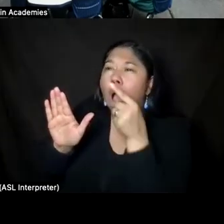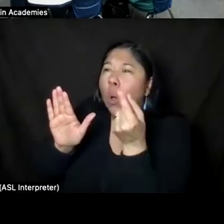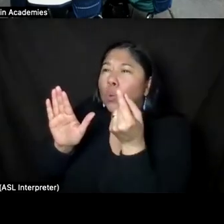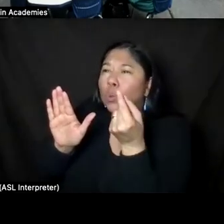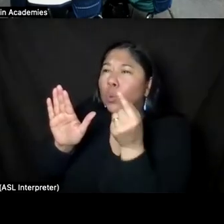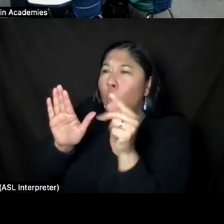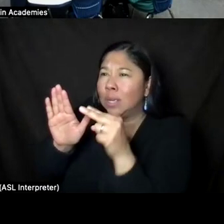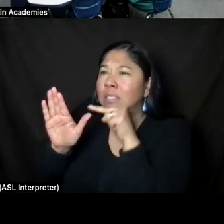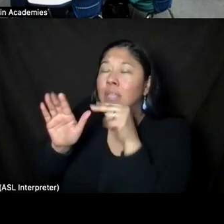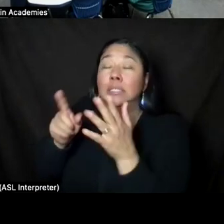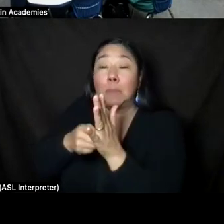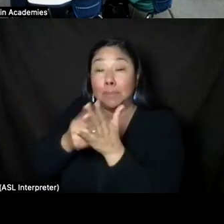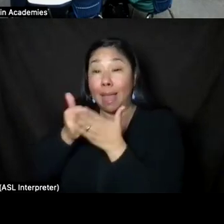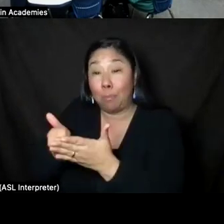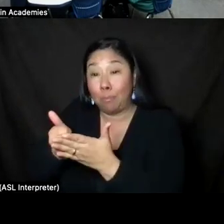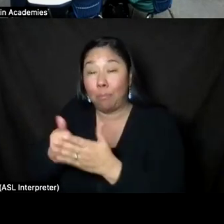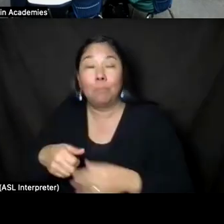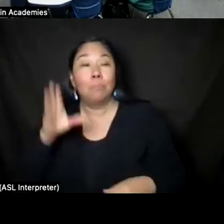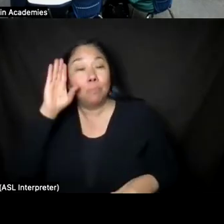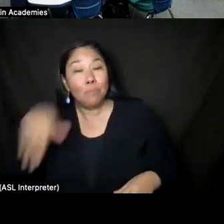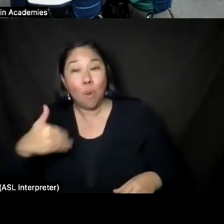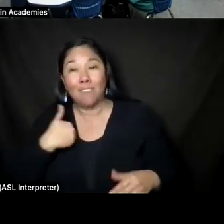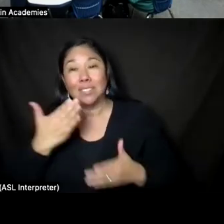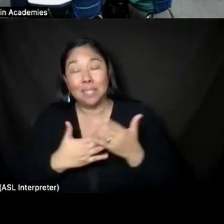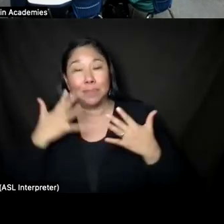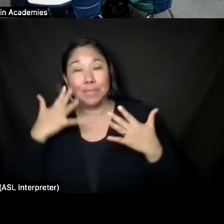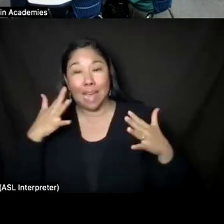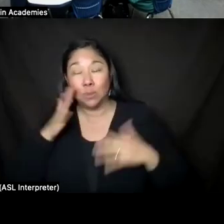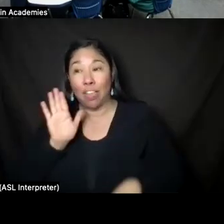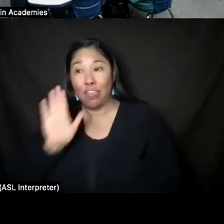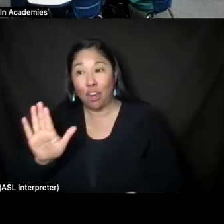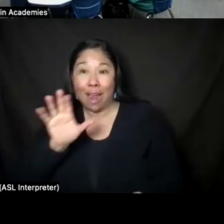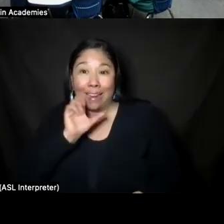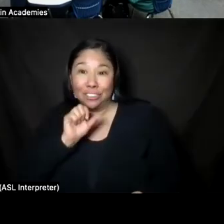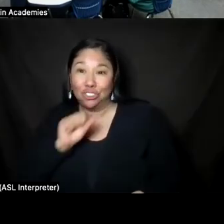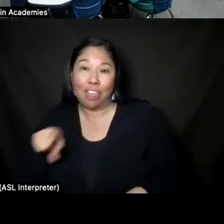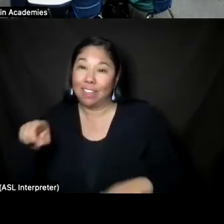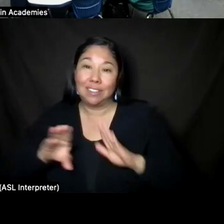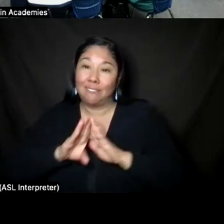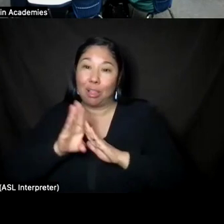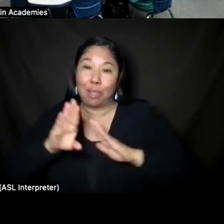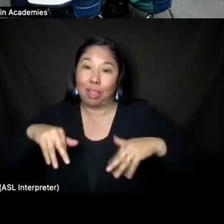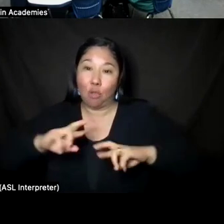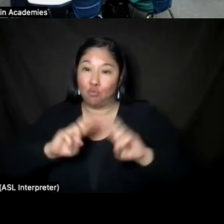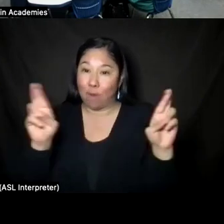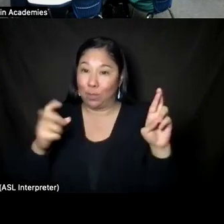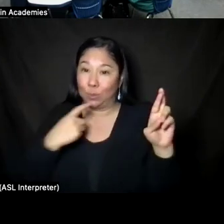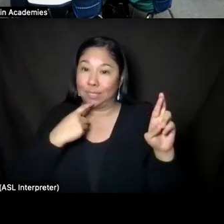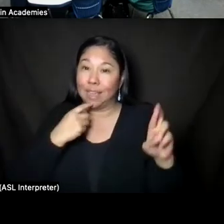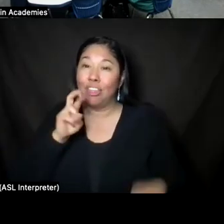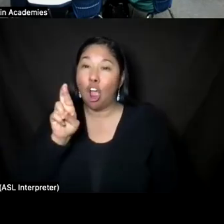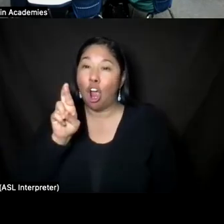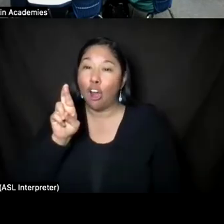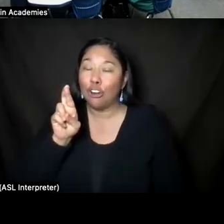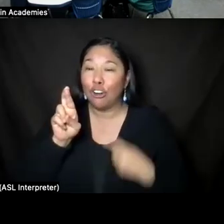helpful to get that. Now there are sounds at this age that they are developmentally not ready to say yet. Like the R sound is really